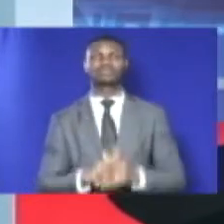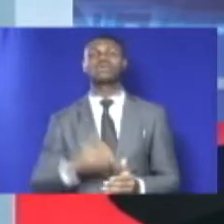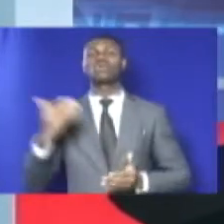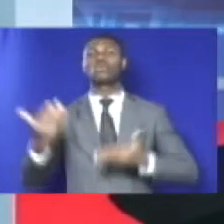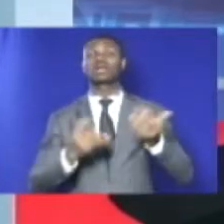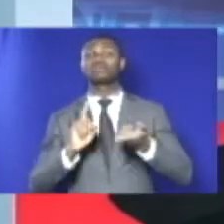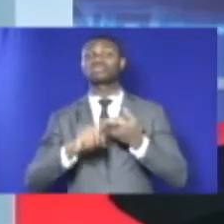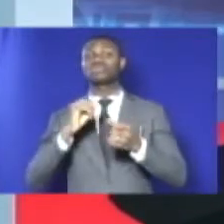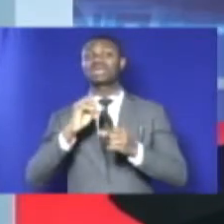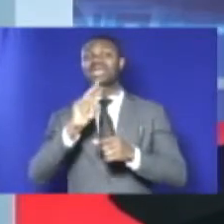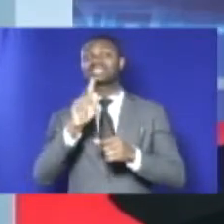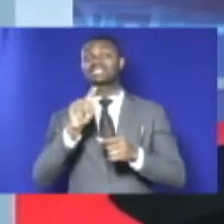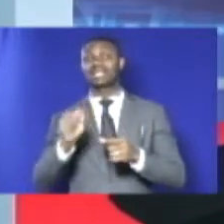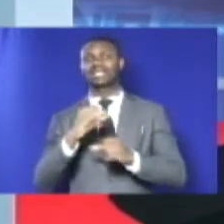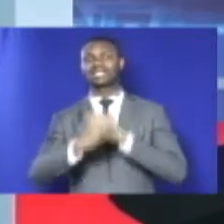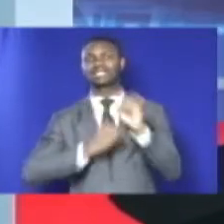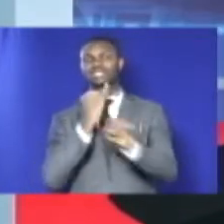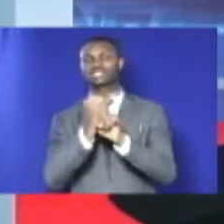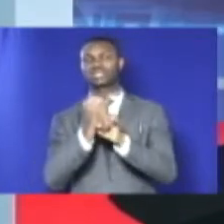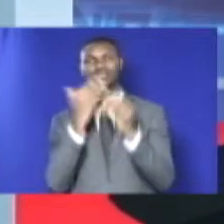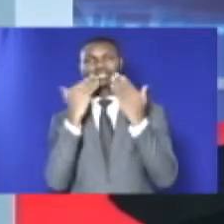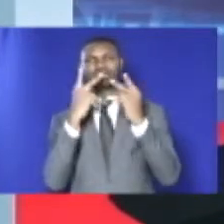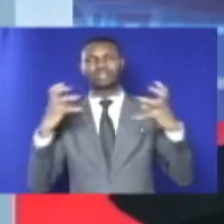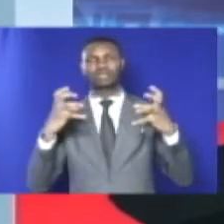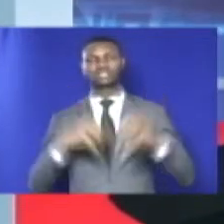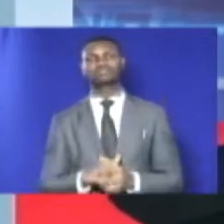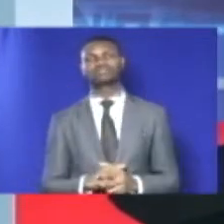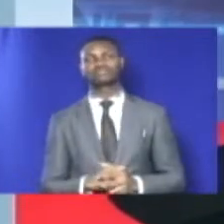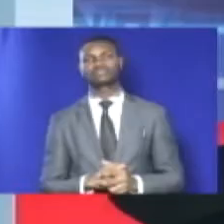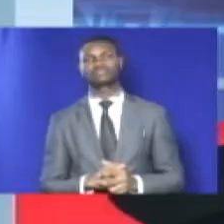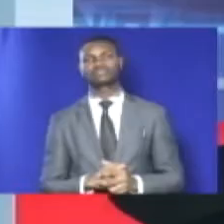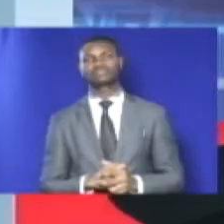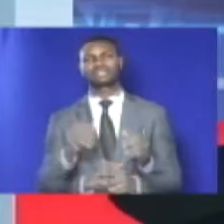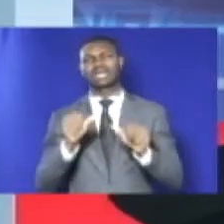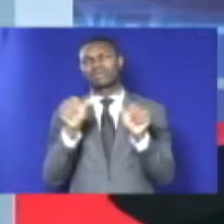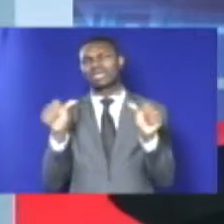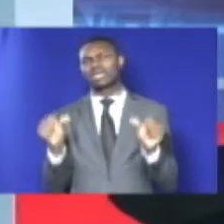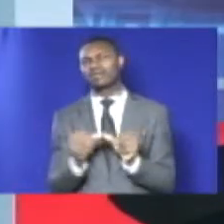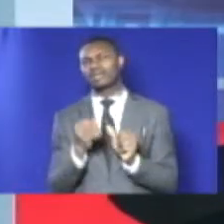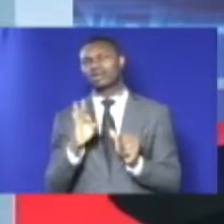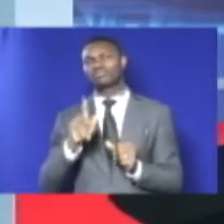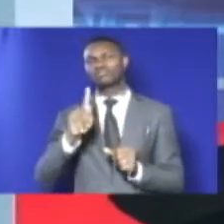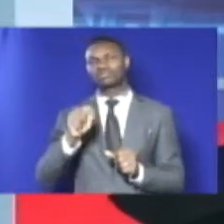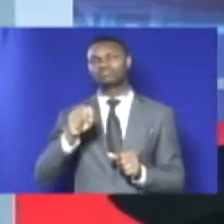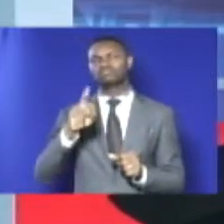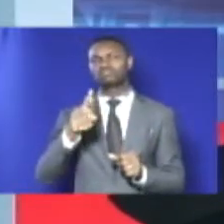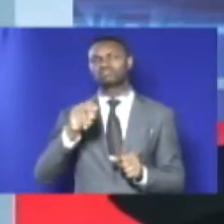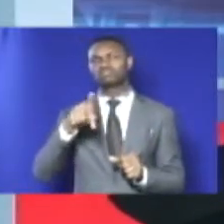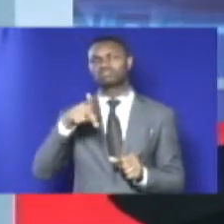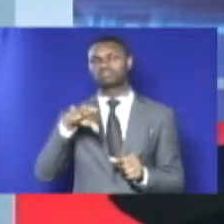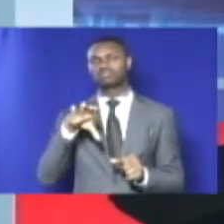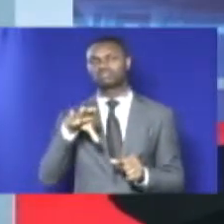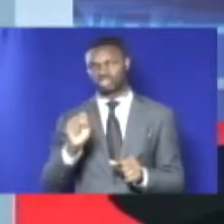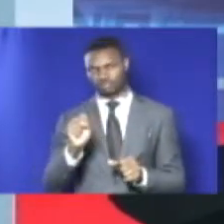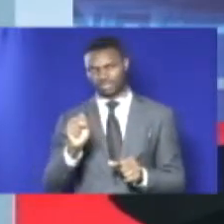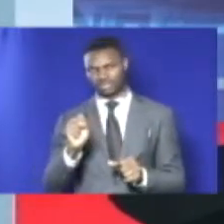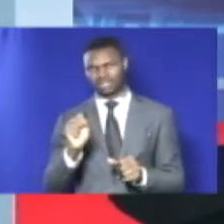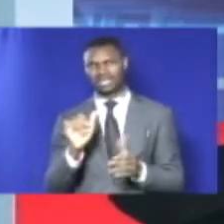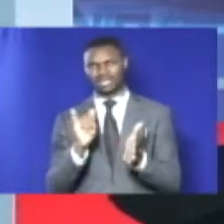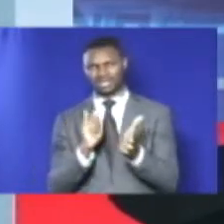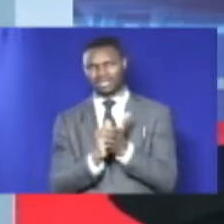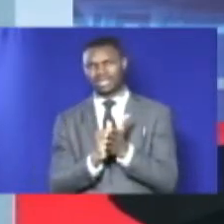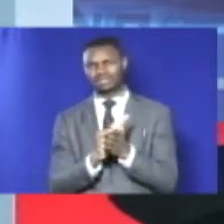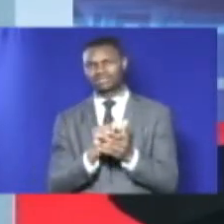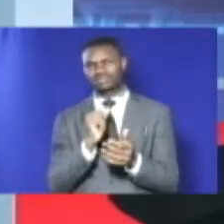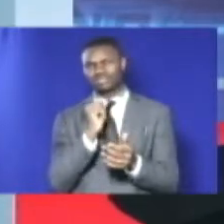International. Thank you very much. The area of the tropics seem to be, a source of not